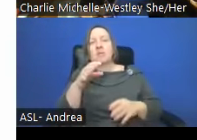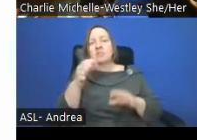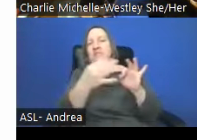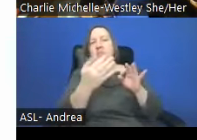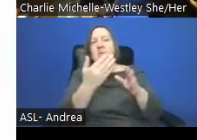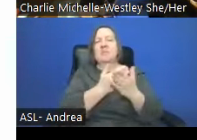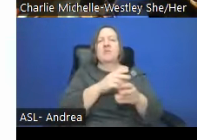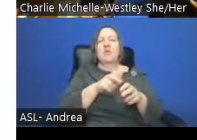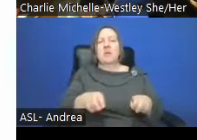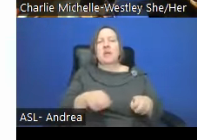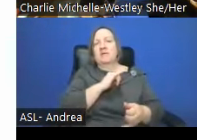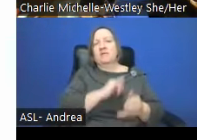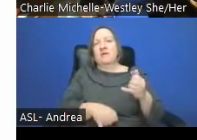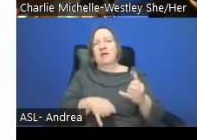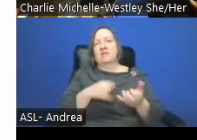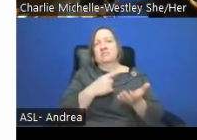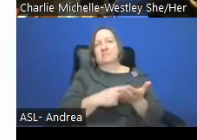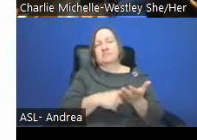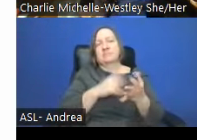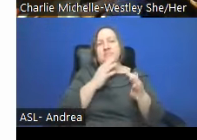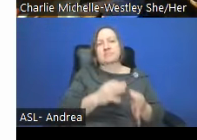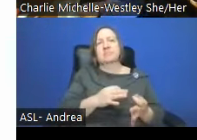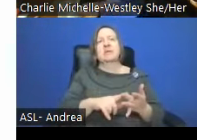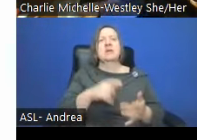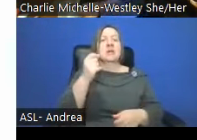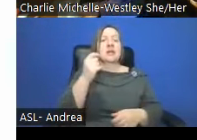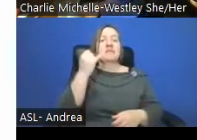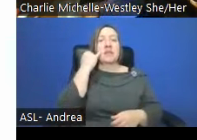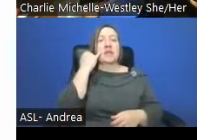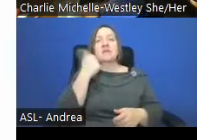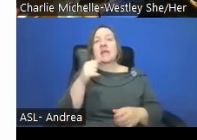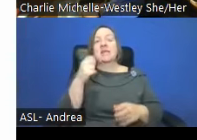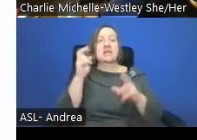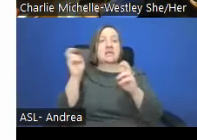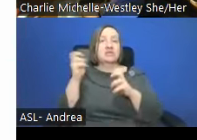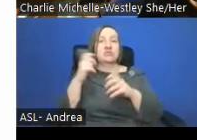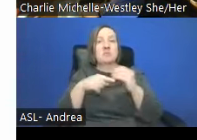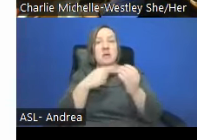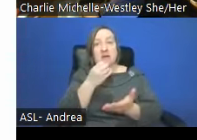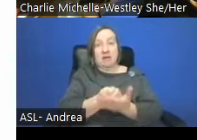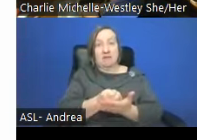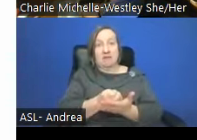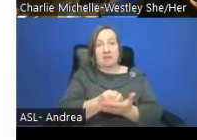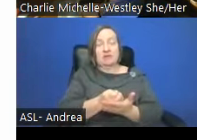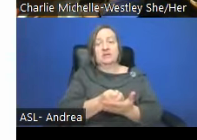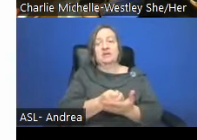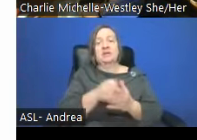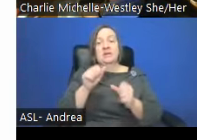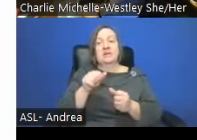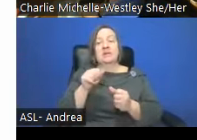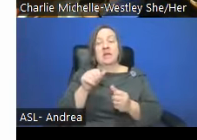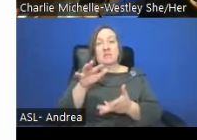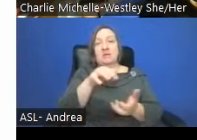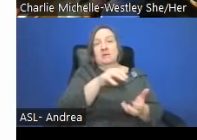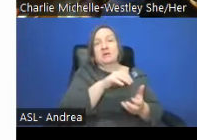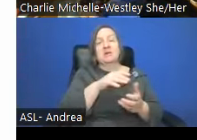final deliberation and decision. 11, should there be outstanding issues regarding evidence that can be obtained, the